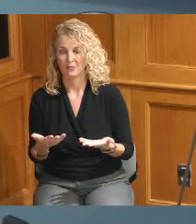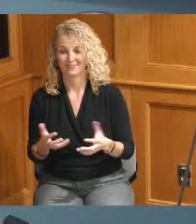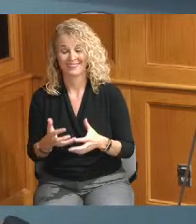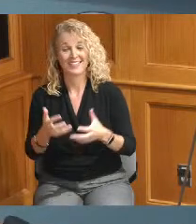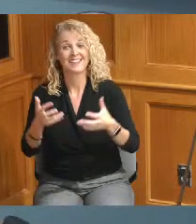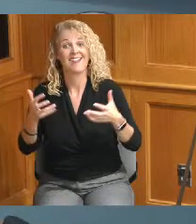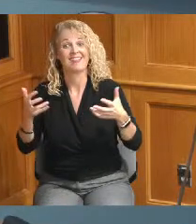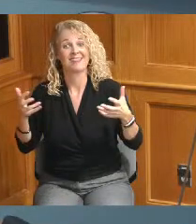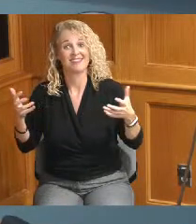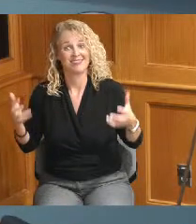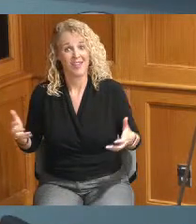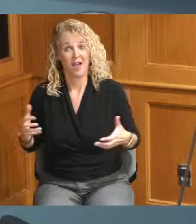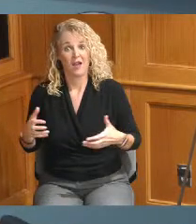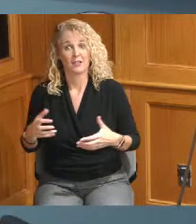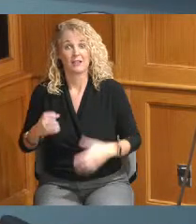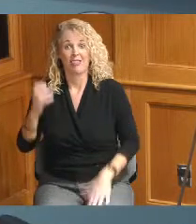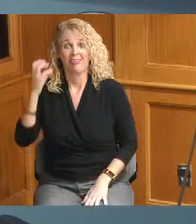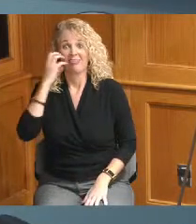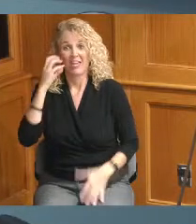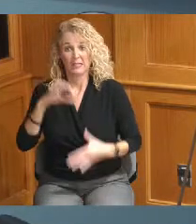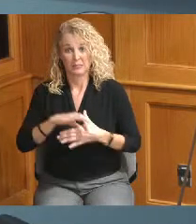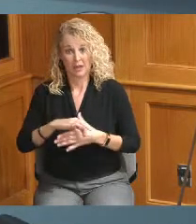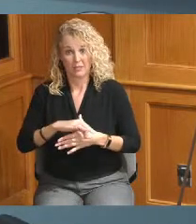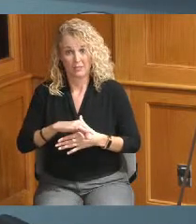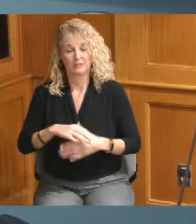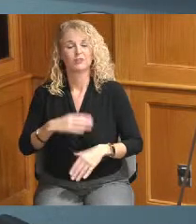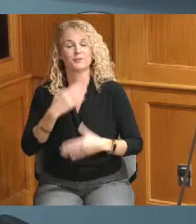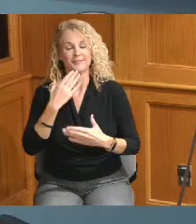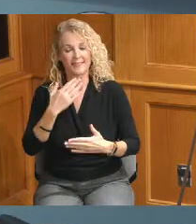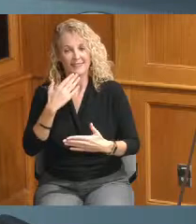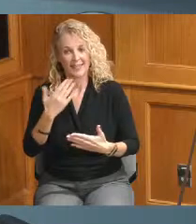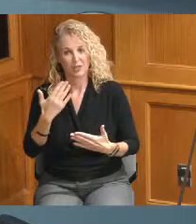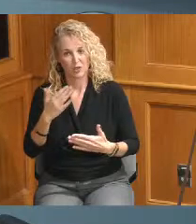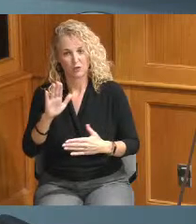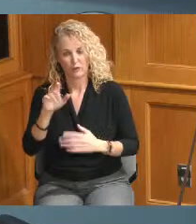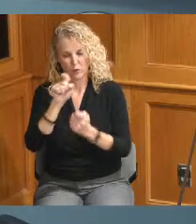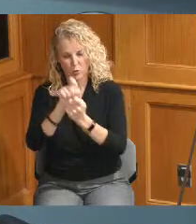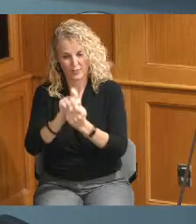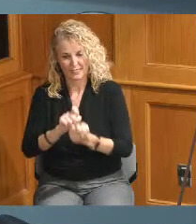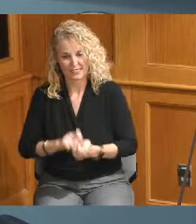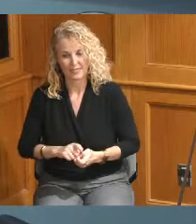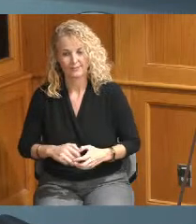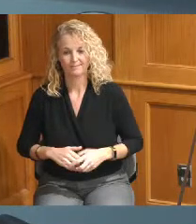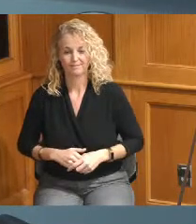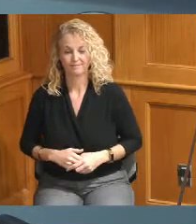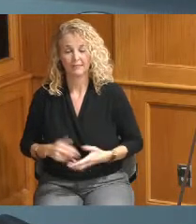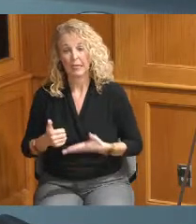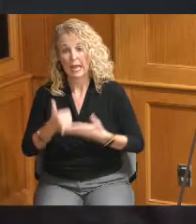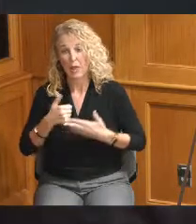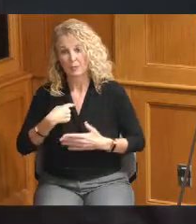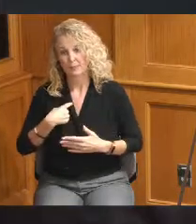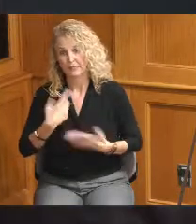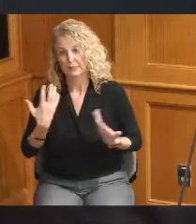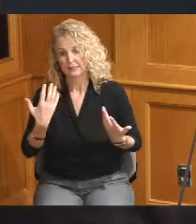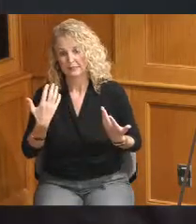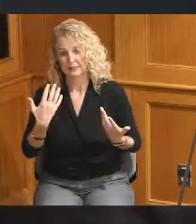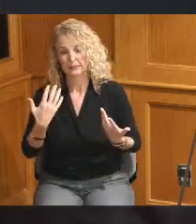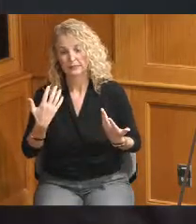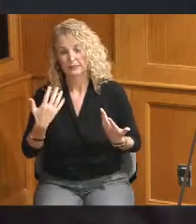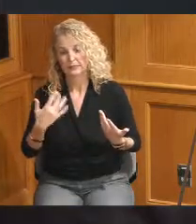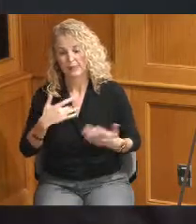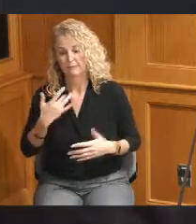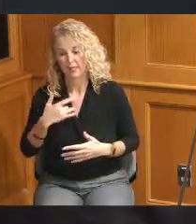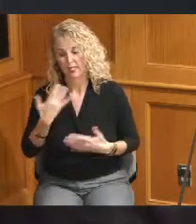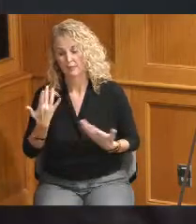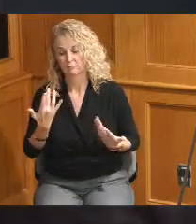to go through, and we're just now seeing it. So thank you for that level of detail, and it helps inform the very